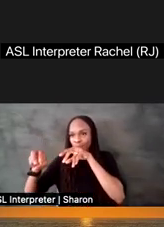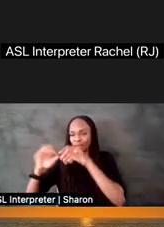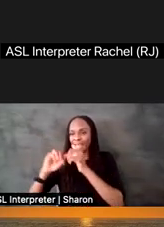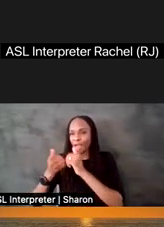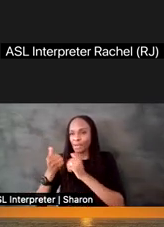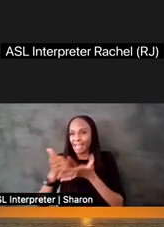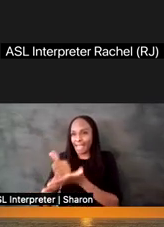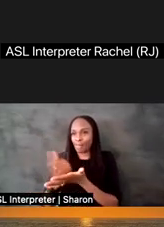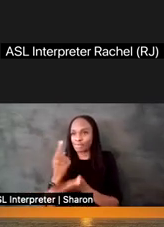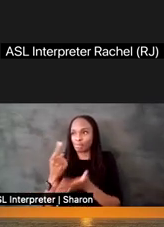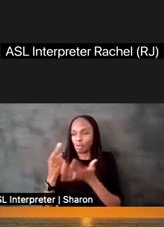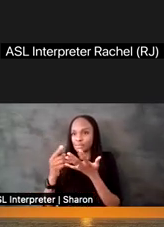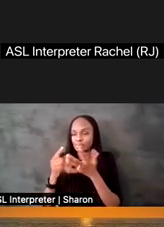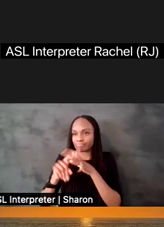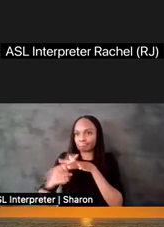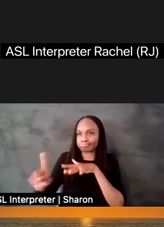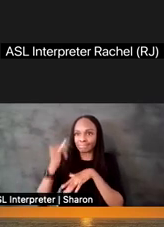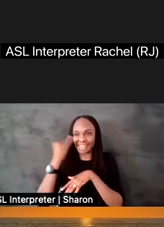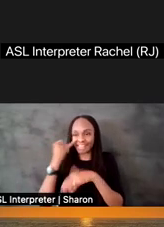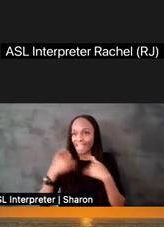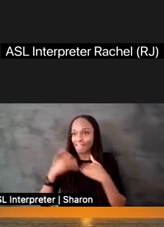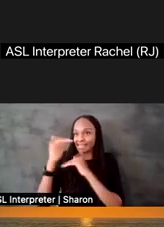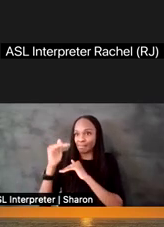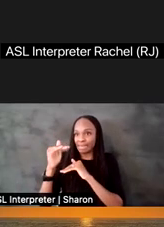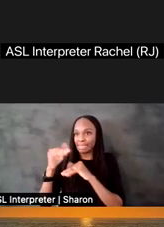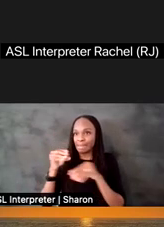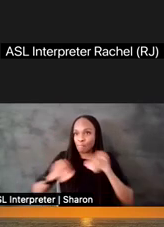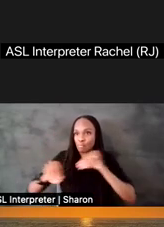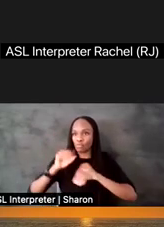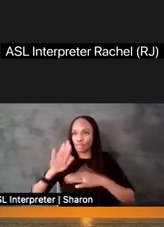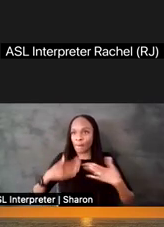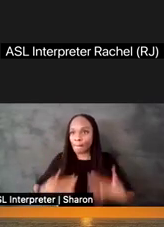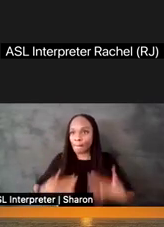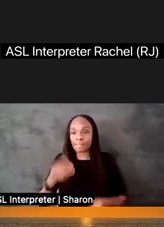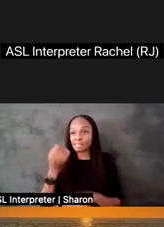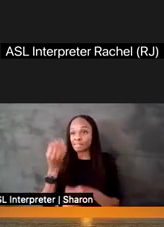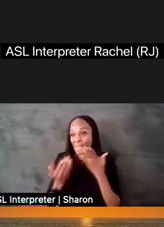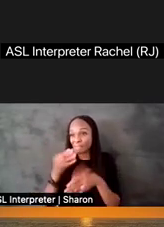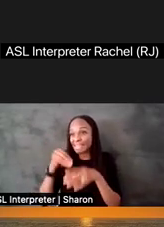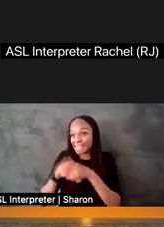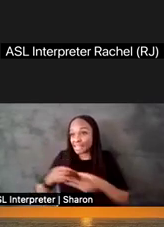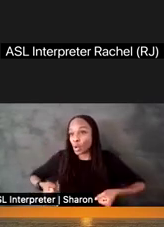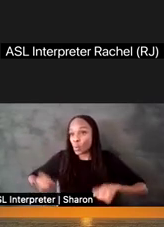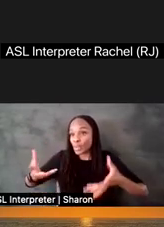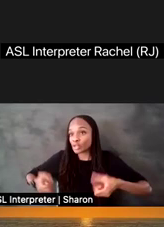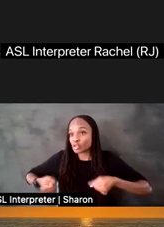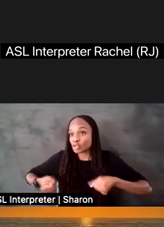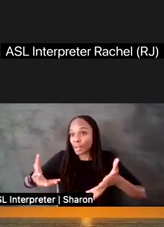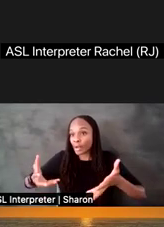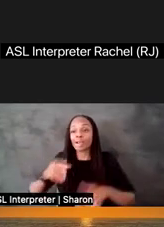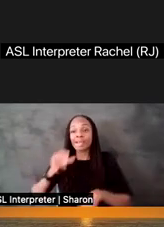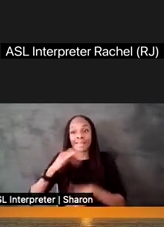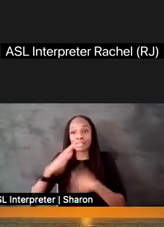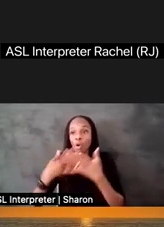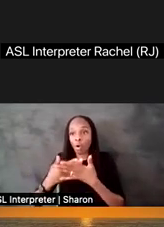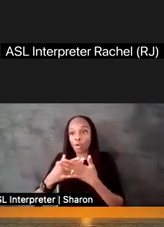could potentially be limited mobility or even in a wheelchair. Those are all really important things